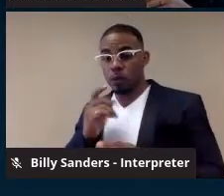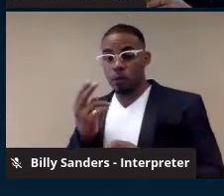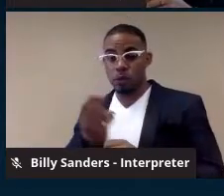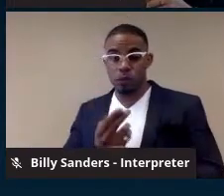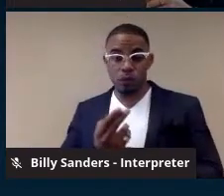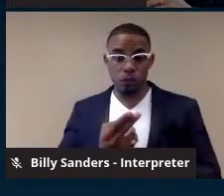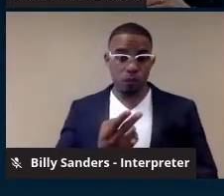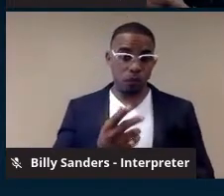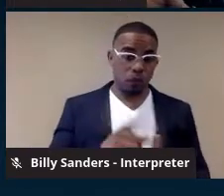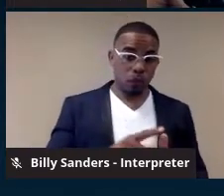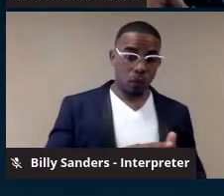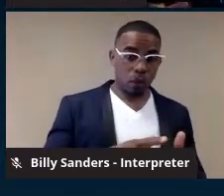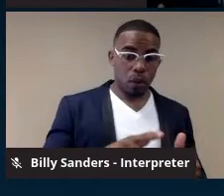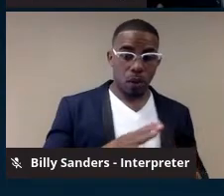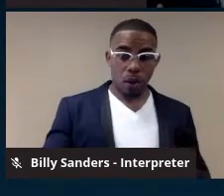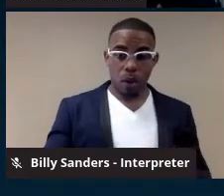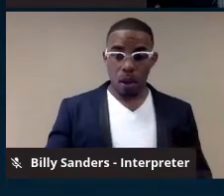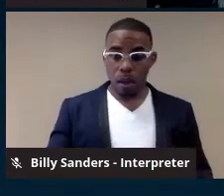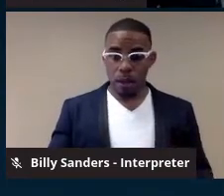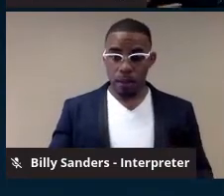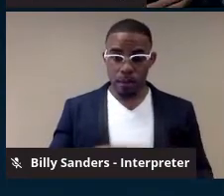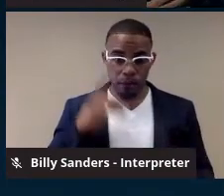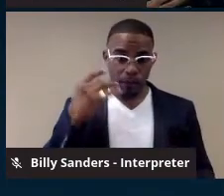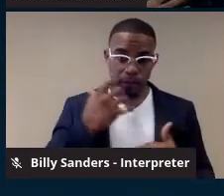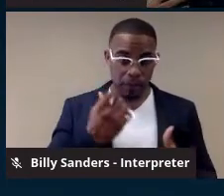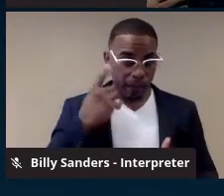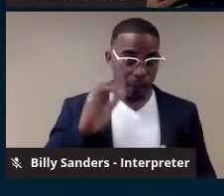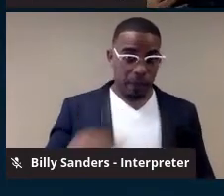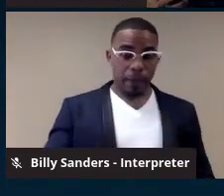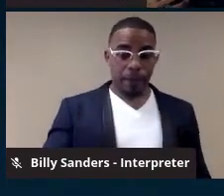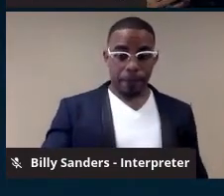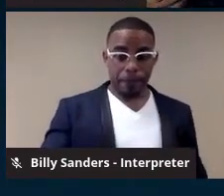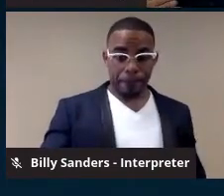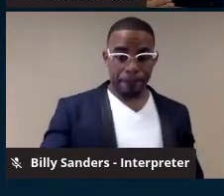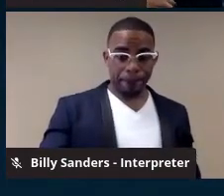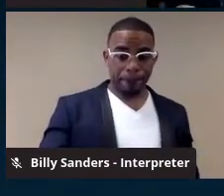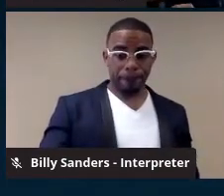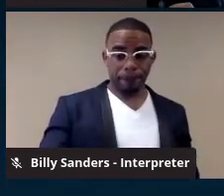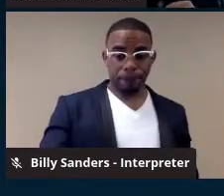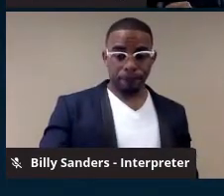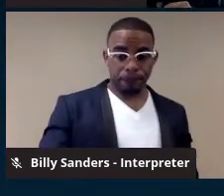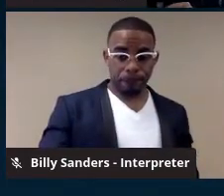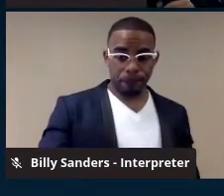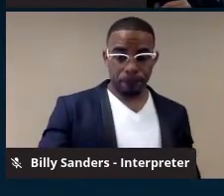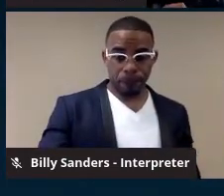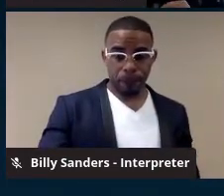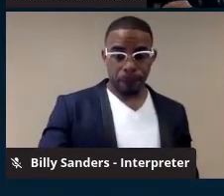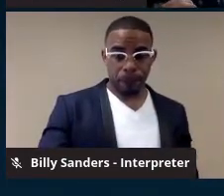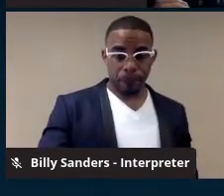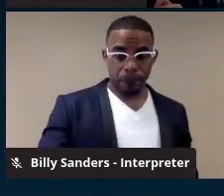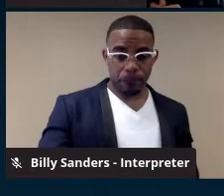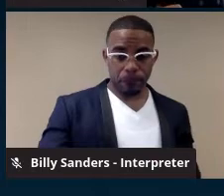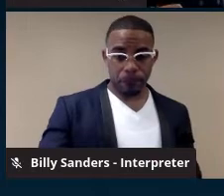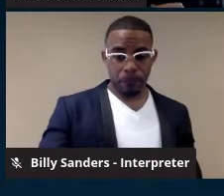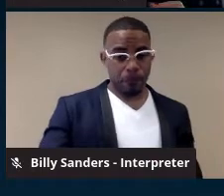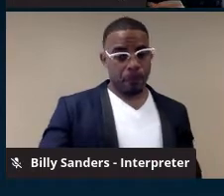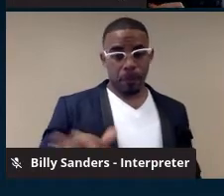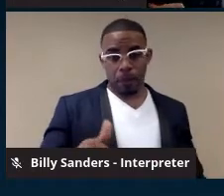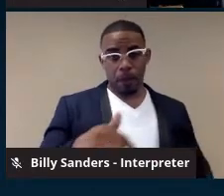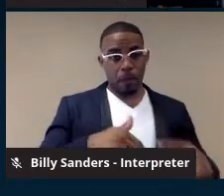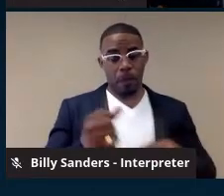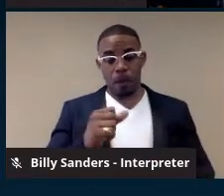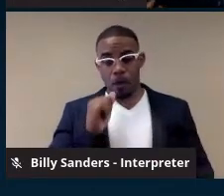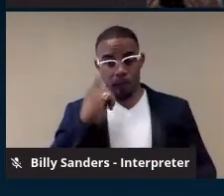you are on server side and it has to do those SignalR calls, it's kind of constantly having to call back and polls